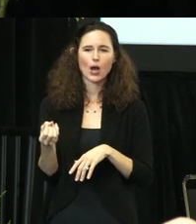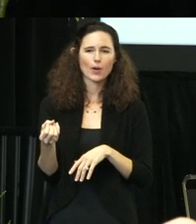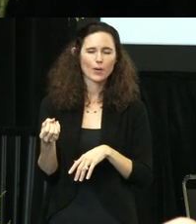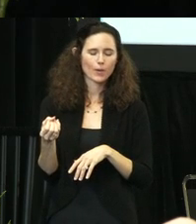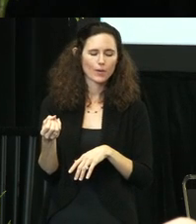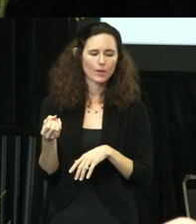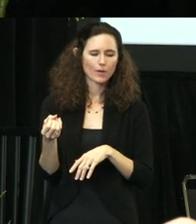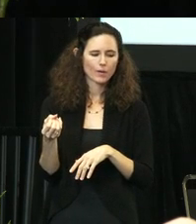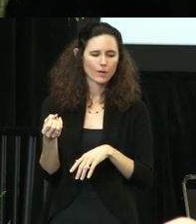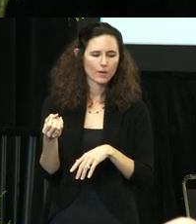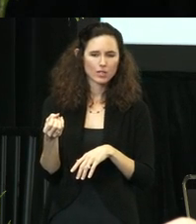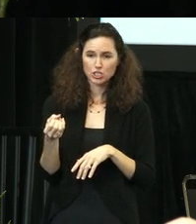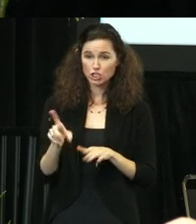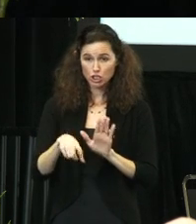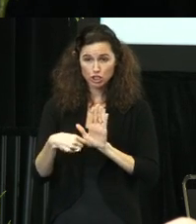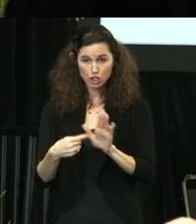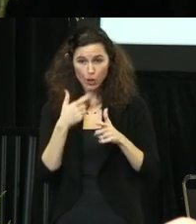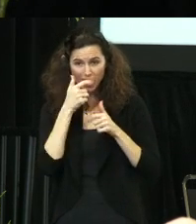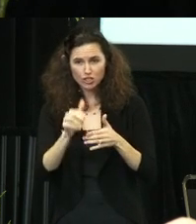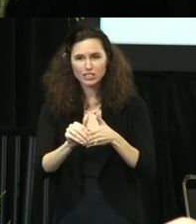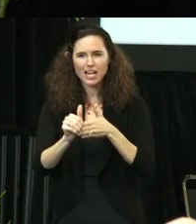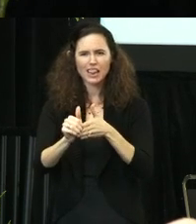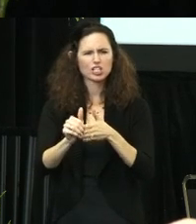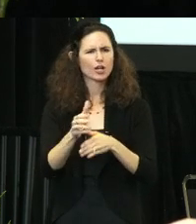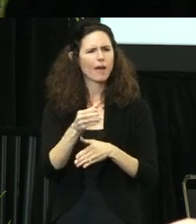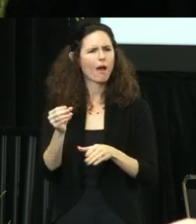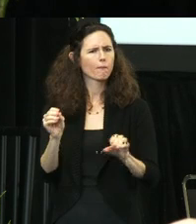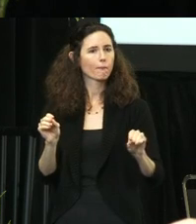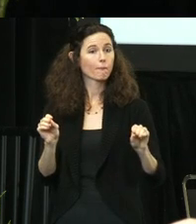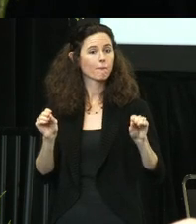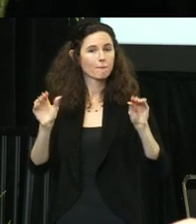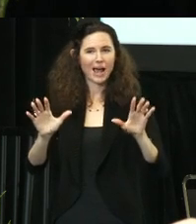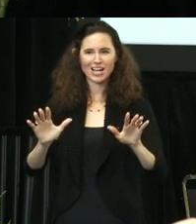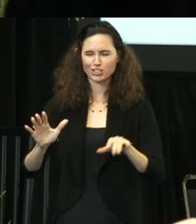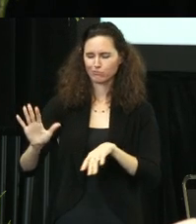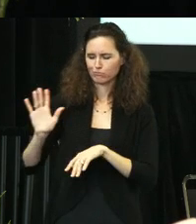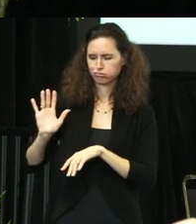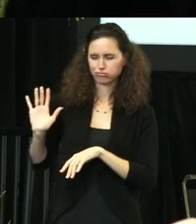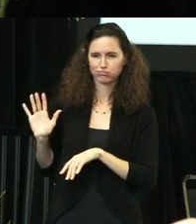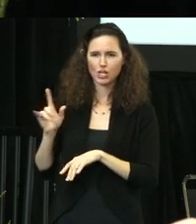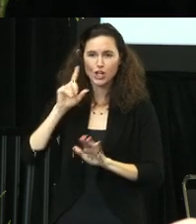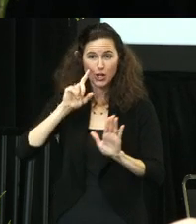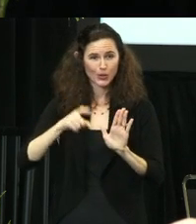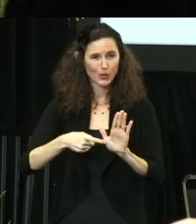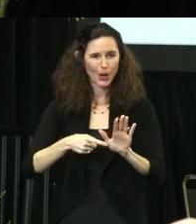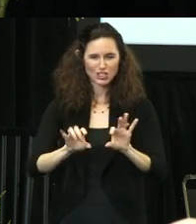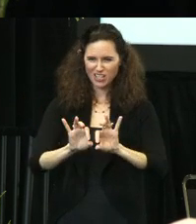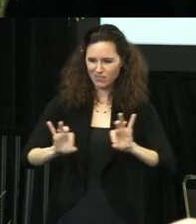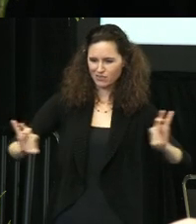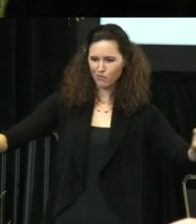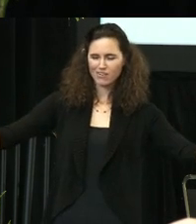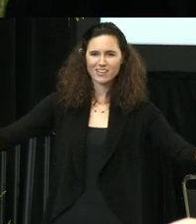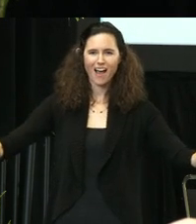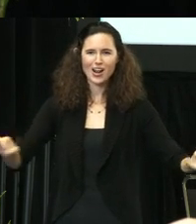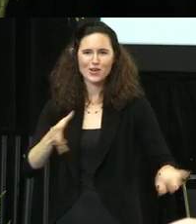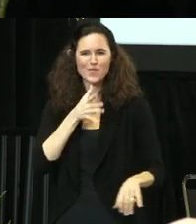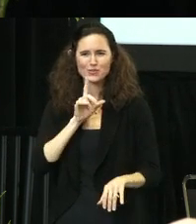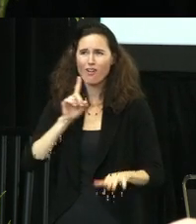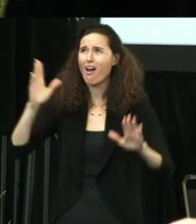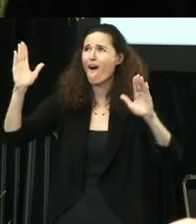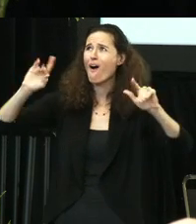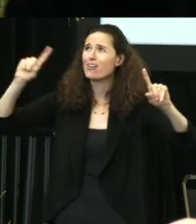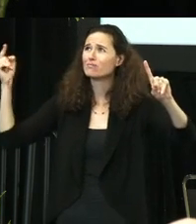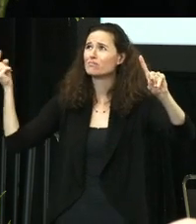she showed interest in leadership and magic early on. Notice the baton. Her mother was really hoping she might